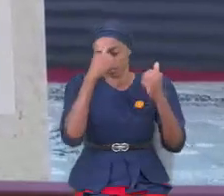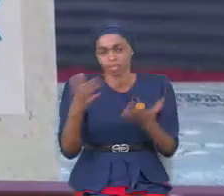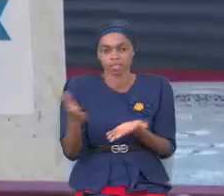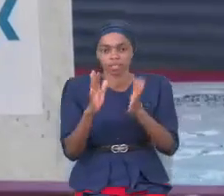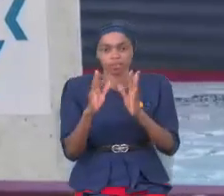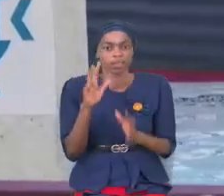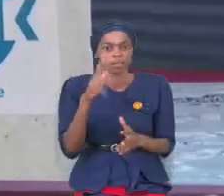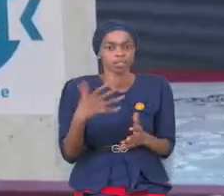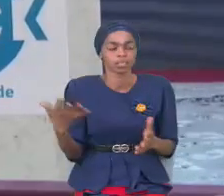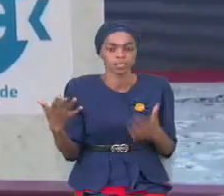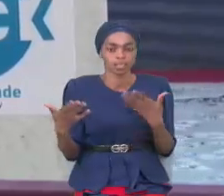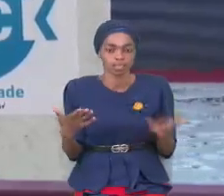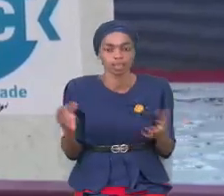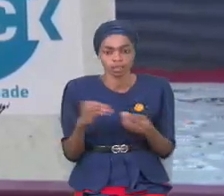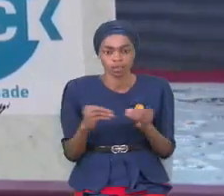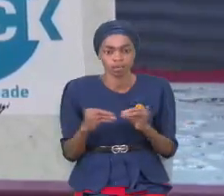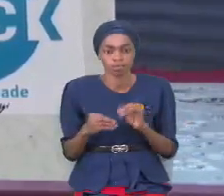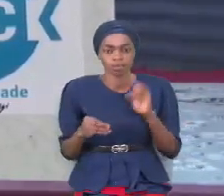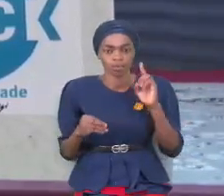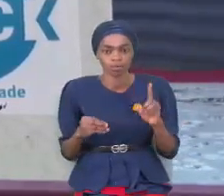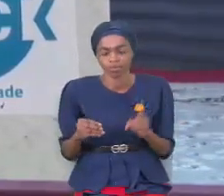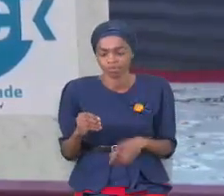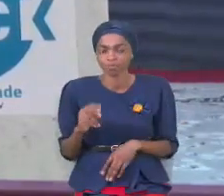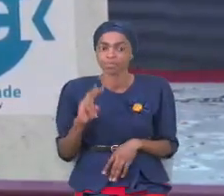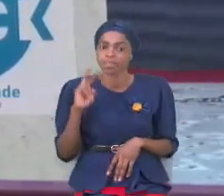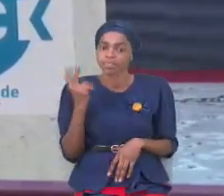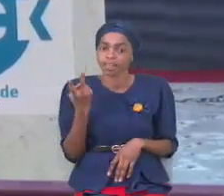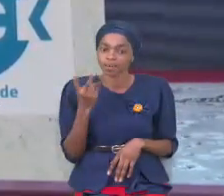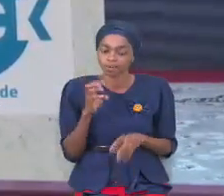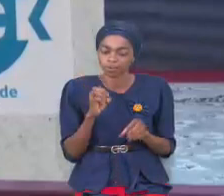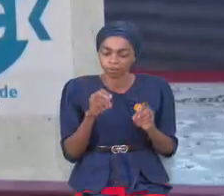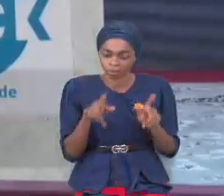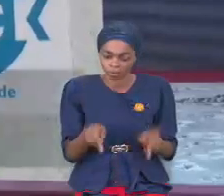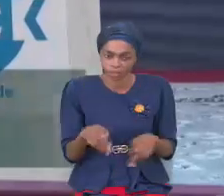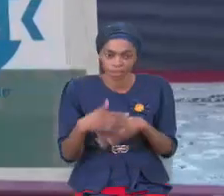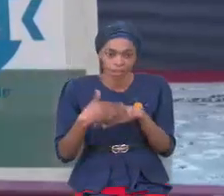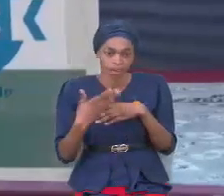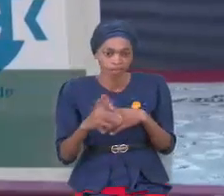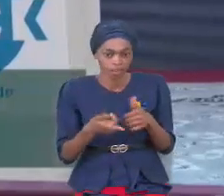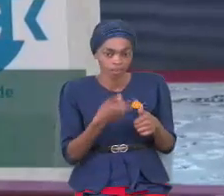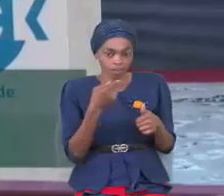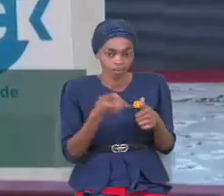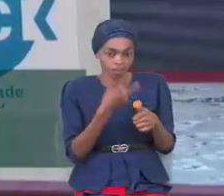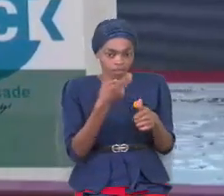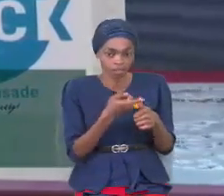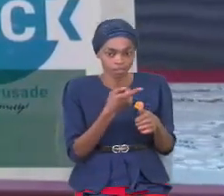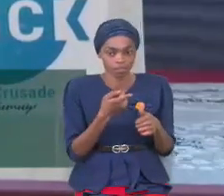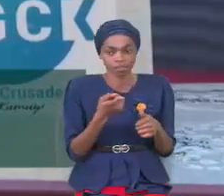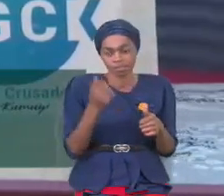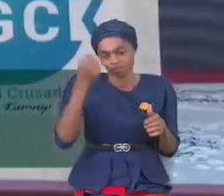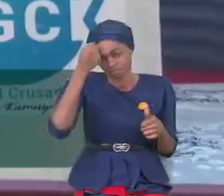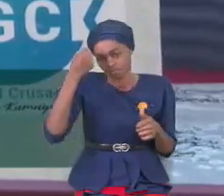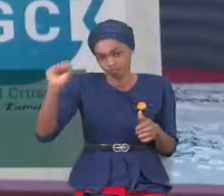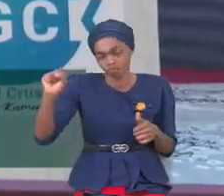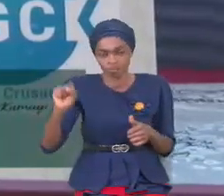second chance after the first disobedience. The second chance after the first